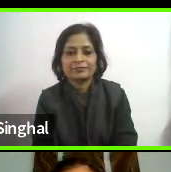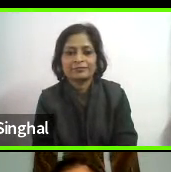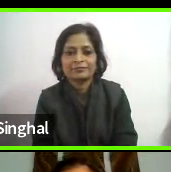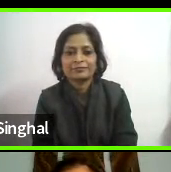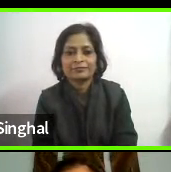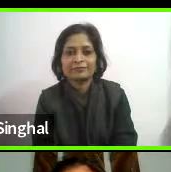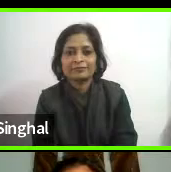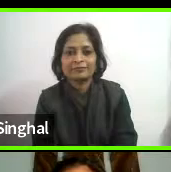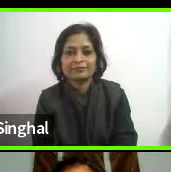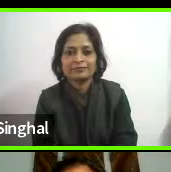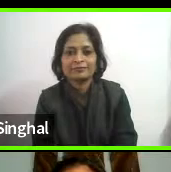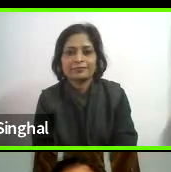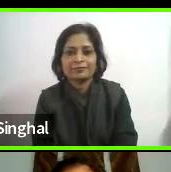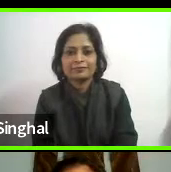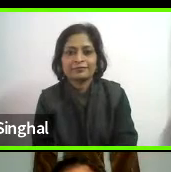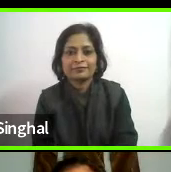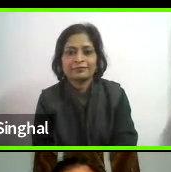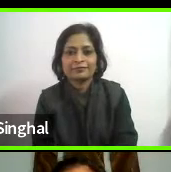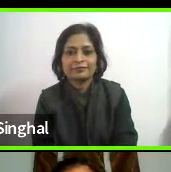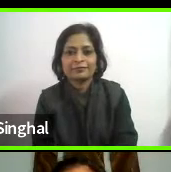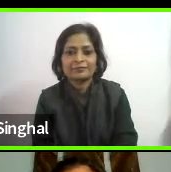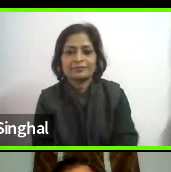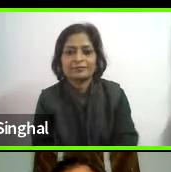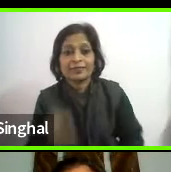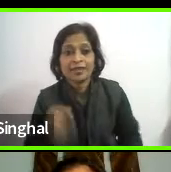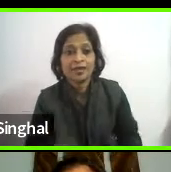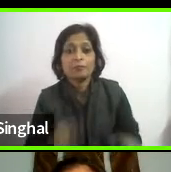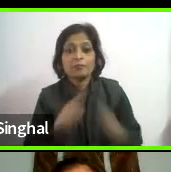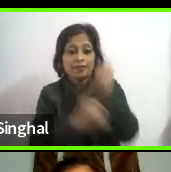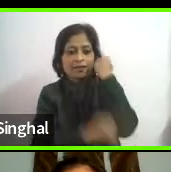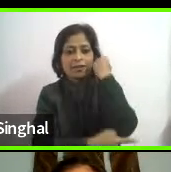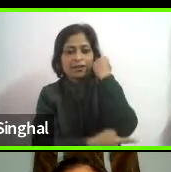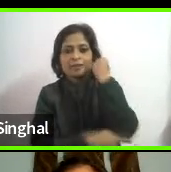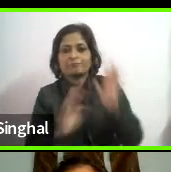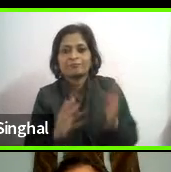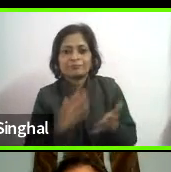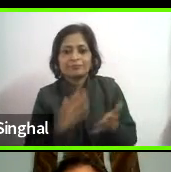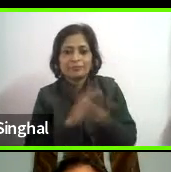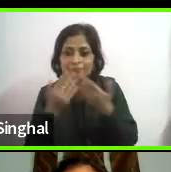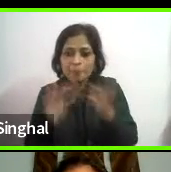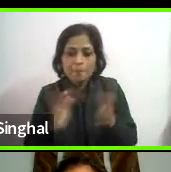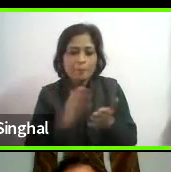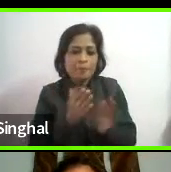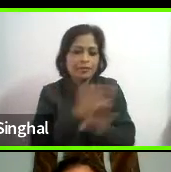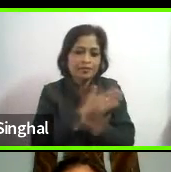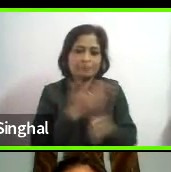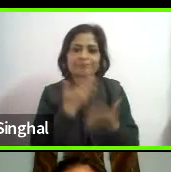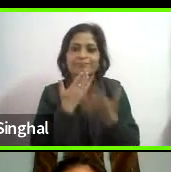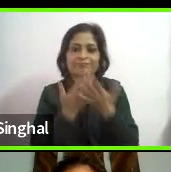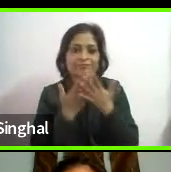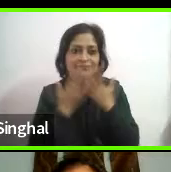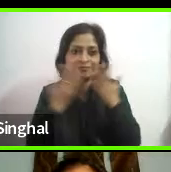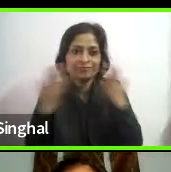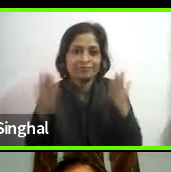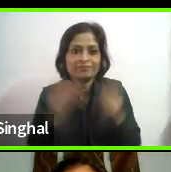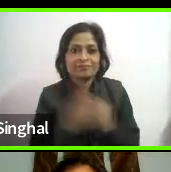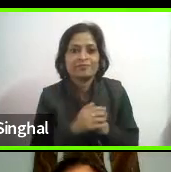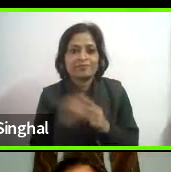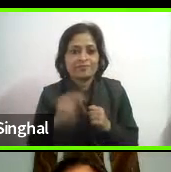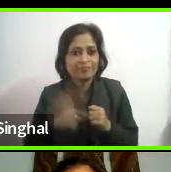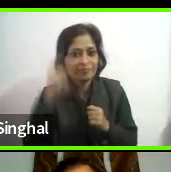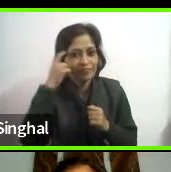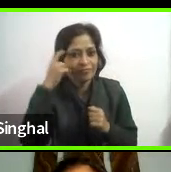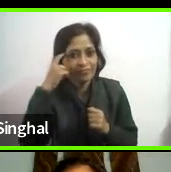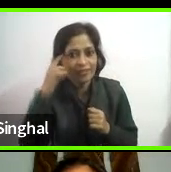Not to forget the vote of thanks before we conclude the inaugural ceremony. I thought it would be better to